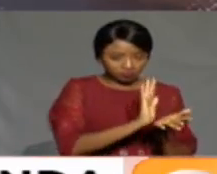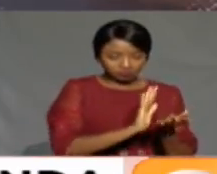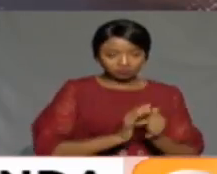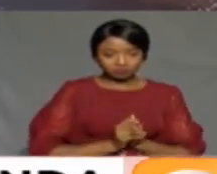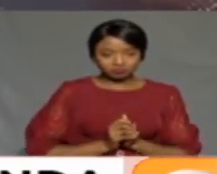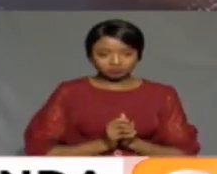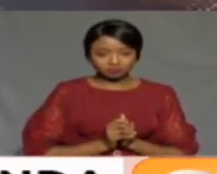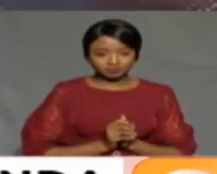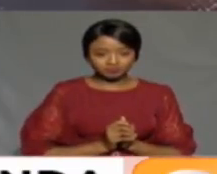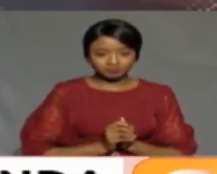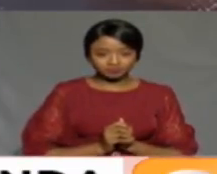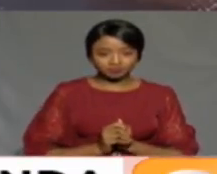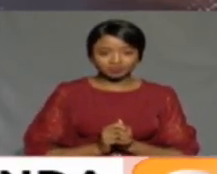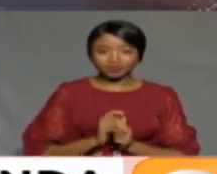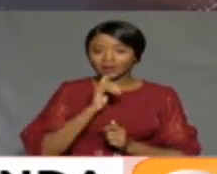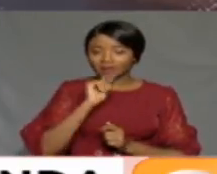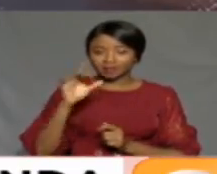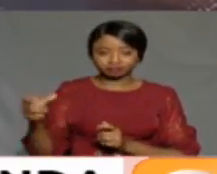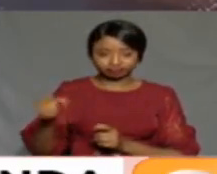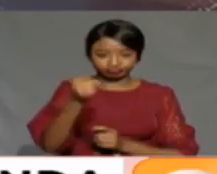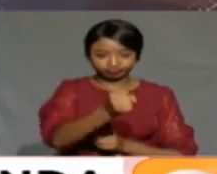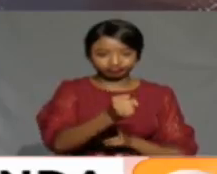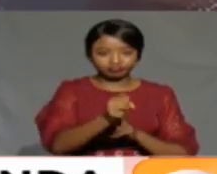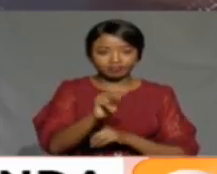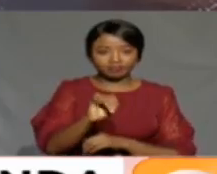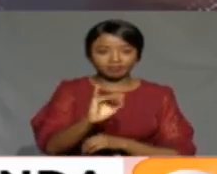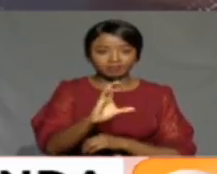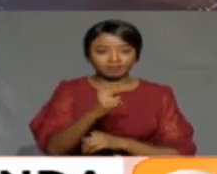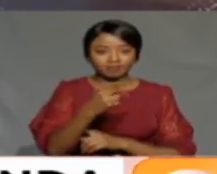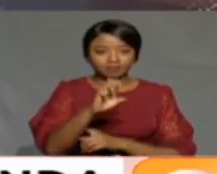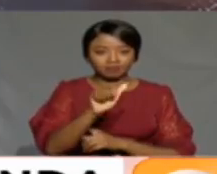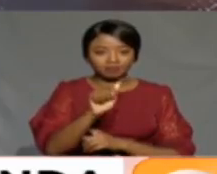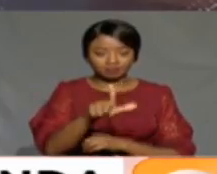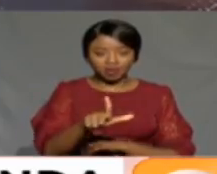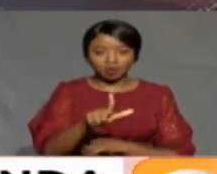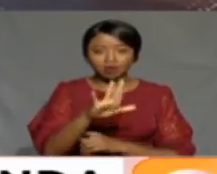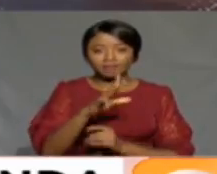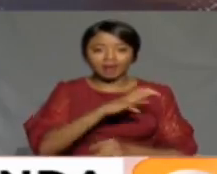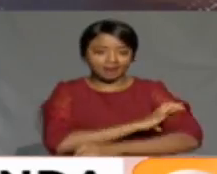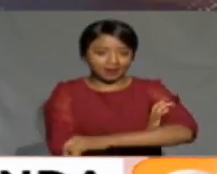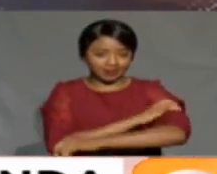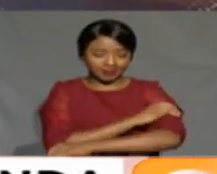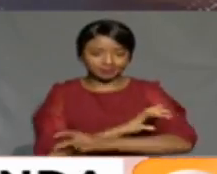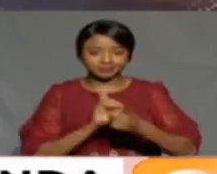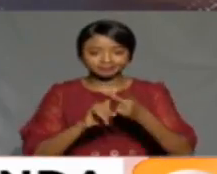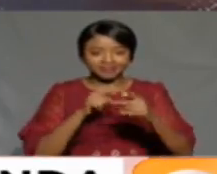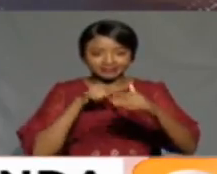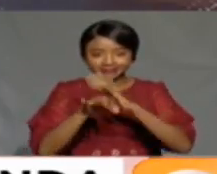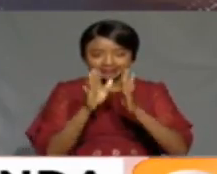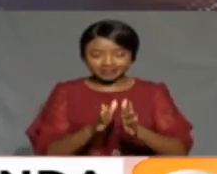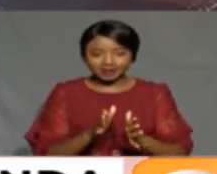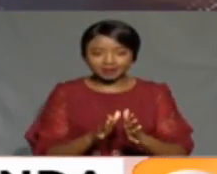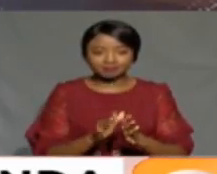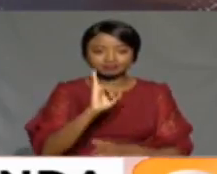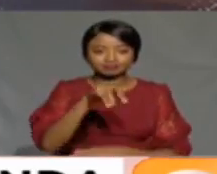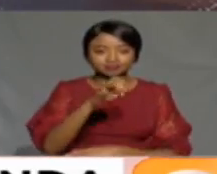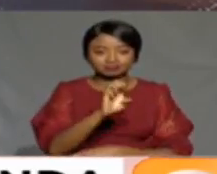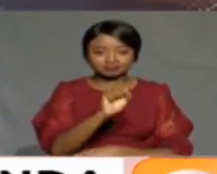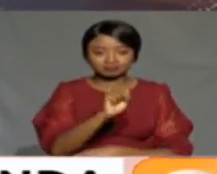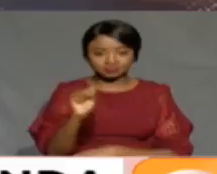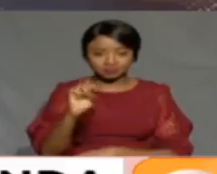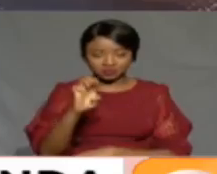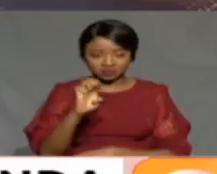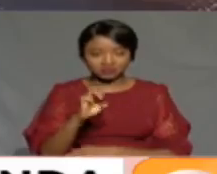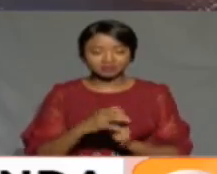one. Kimanzi has named Michael Olunga as the standing captain, with striker Jesse Were a doubt after apparently picking an